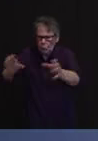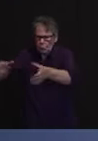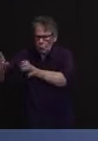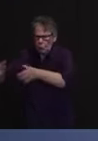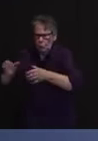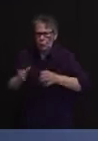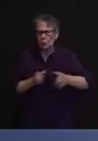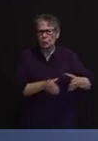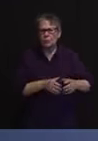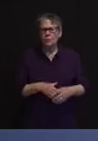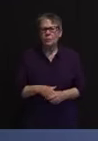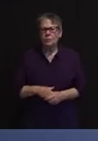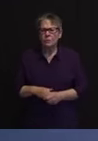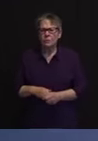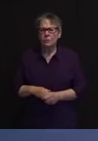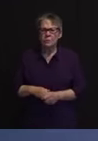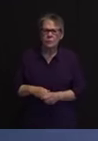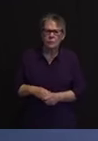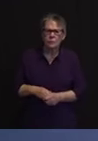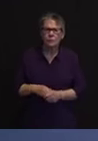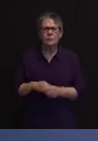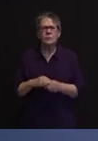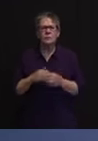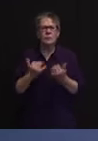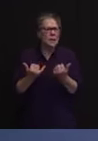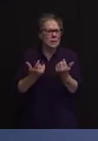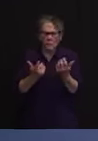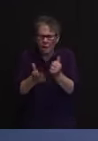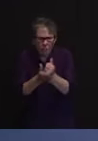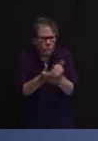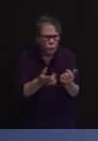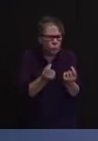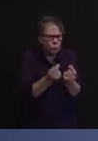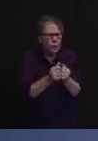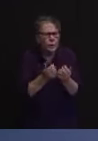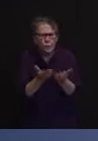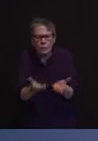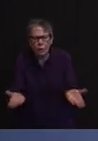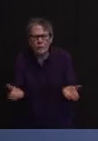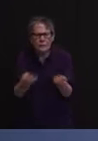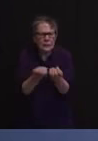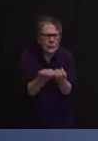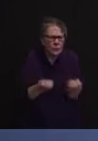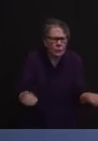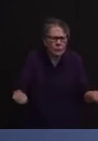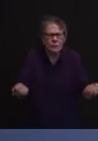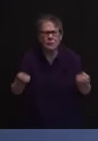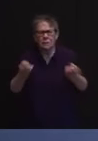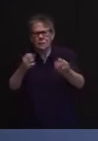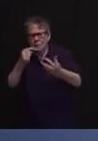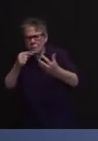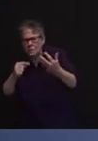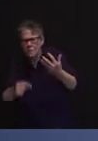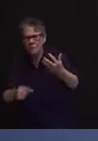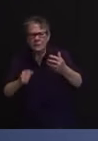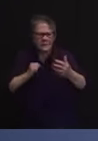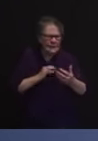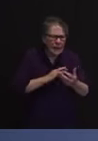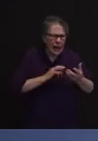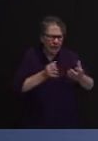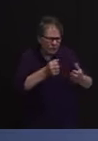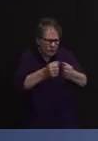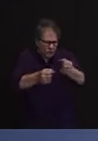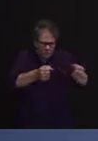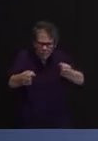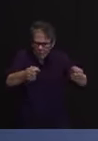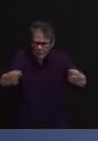resources are justified for individual patients. The framework is designed to create